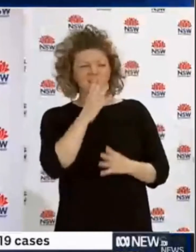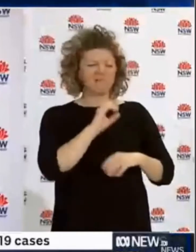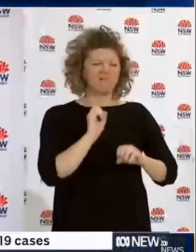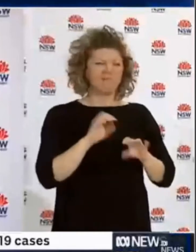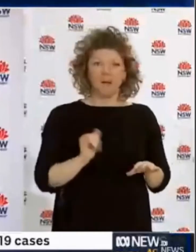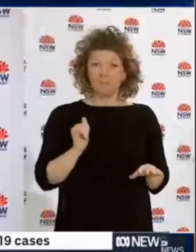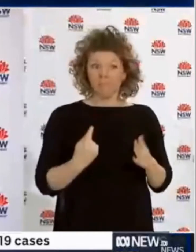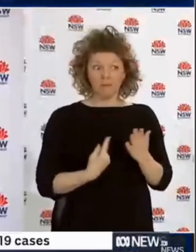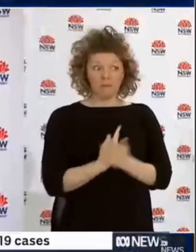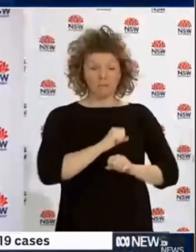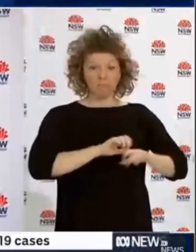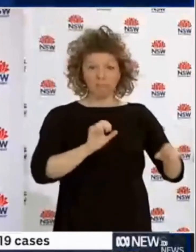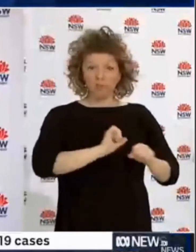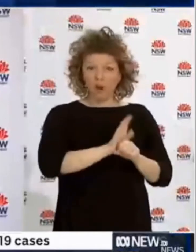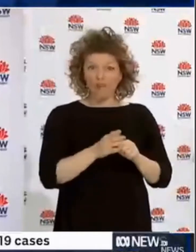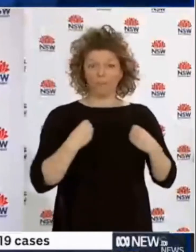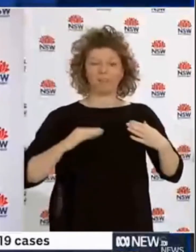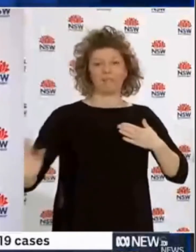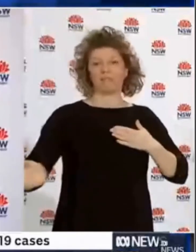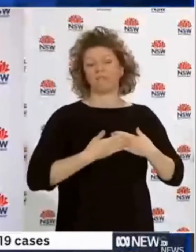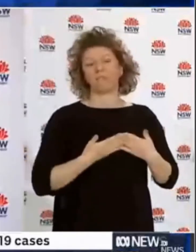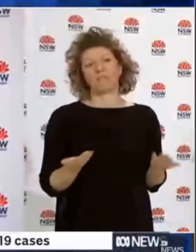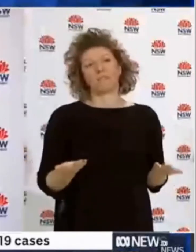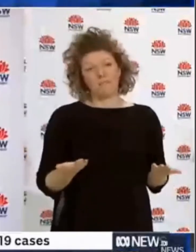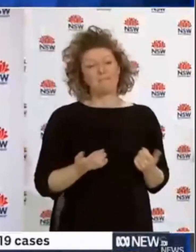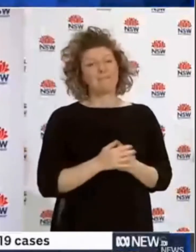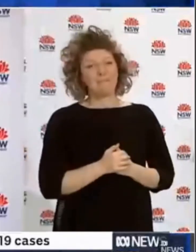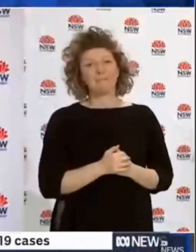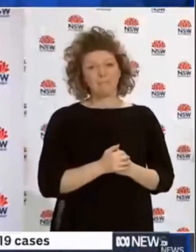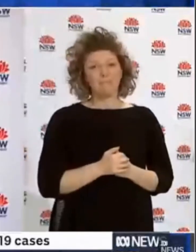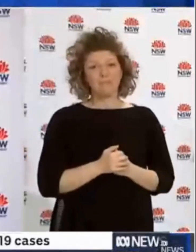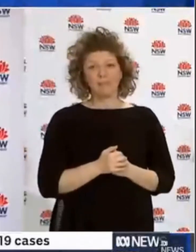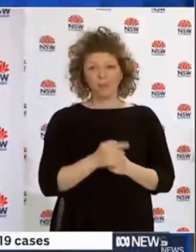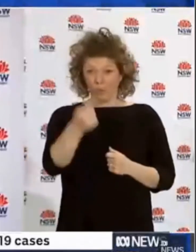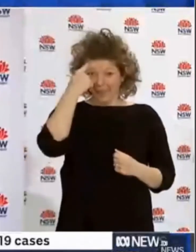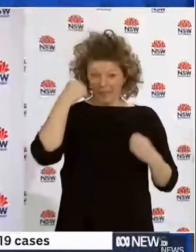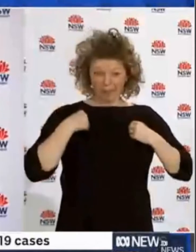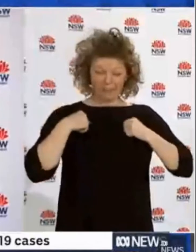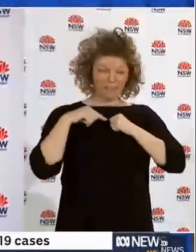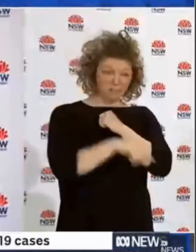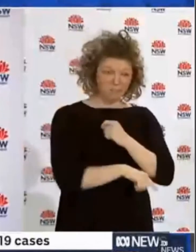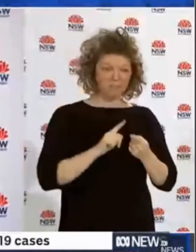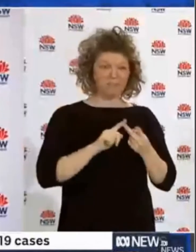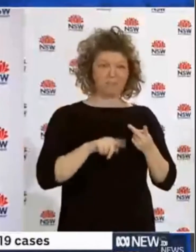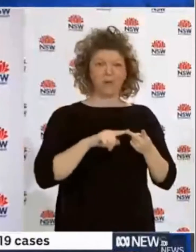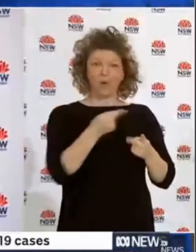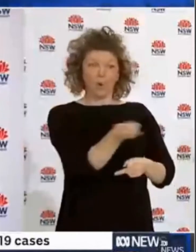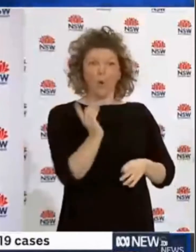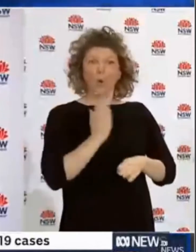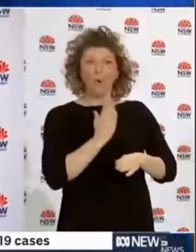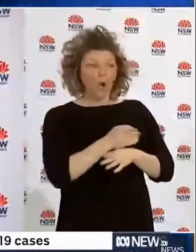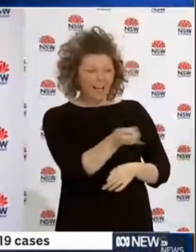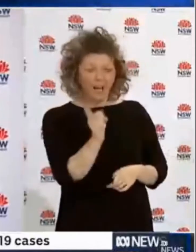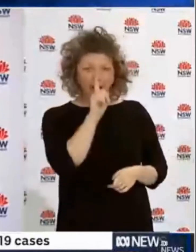effectively shut. And that's not good for you, but it's also not good for our community, and it's also not good for your workers if they all become